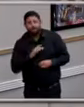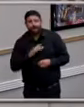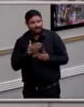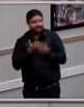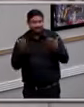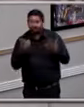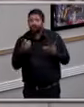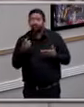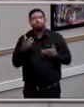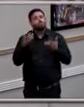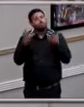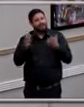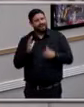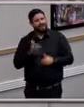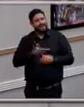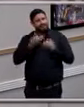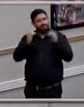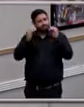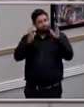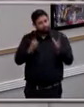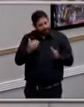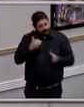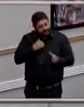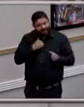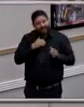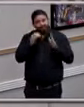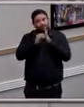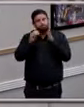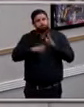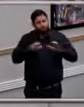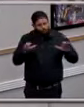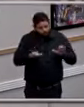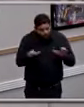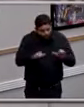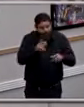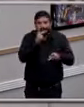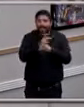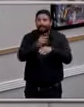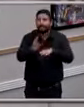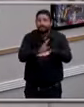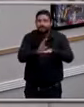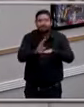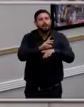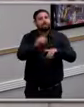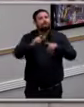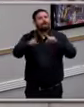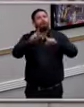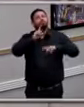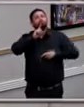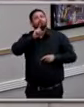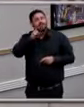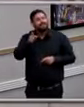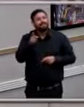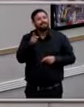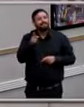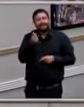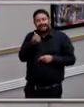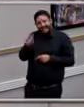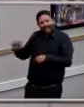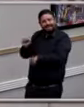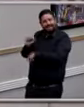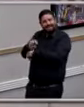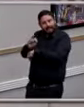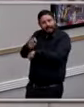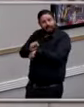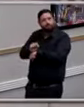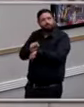to be able to not just have students do work to keep them busy, but truly to any assignment